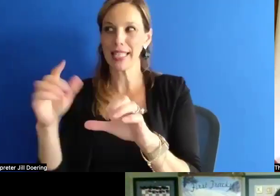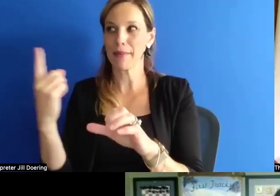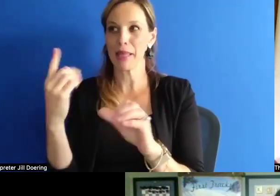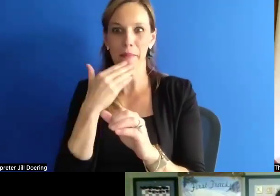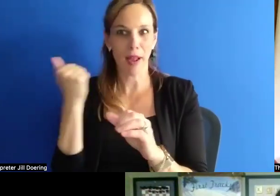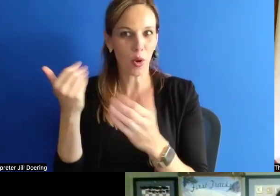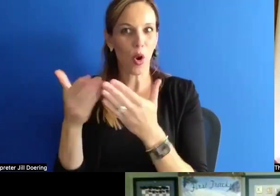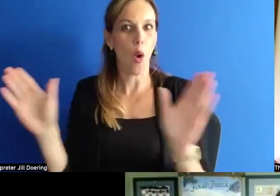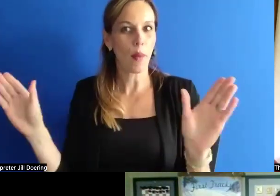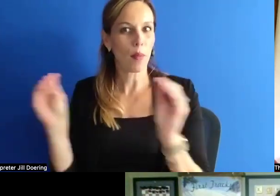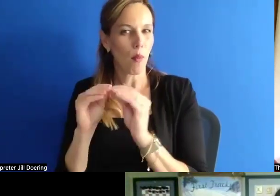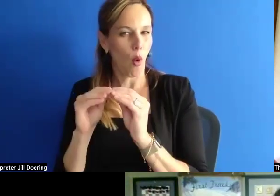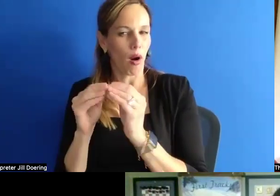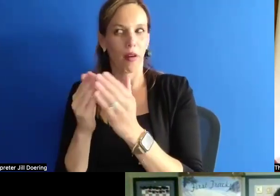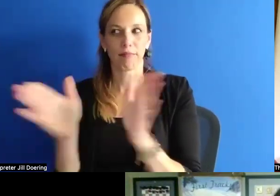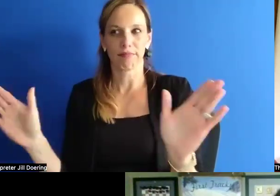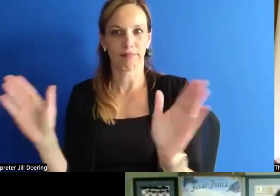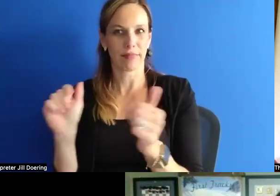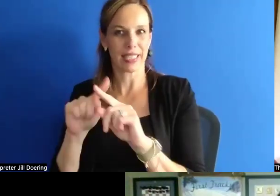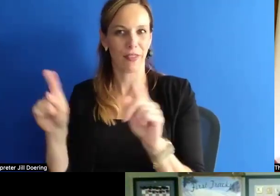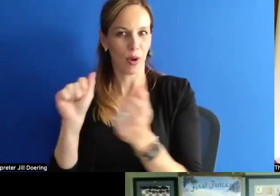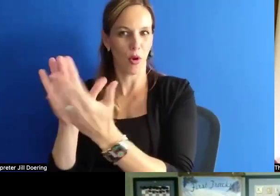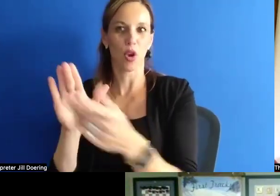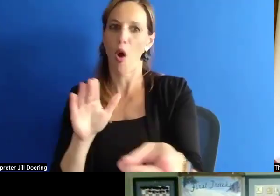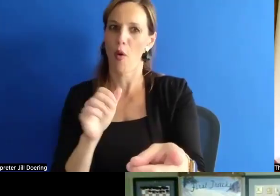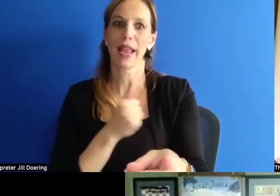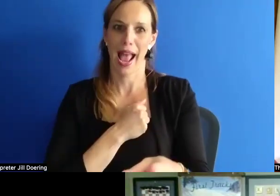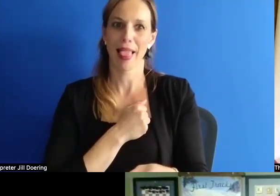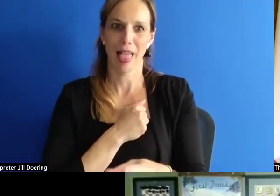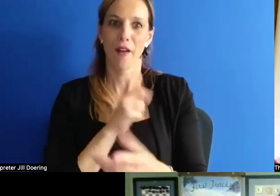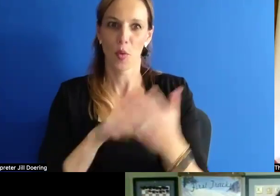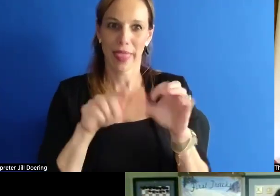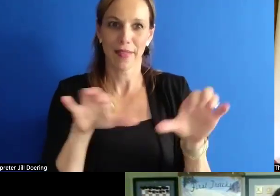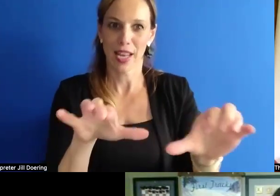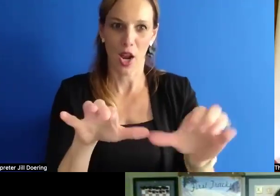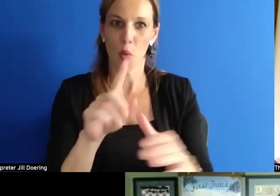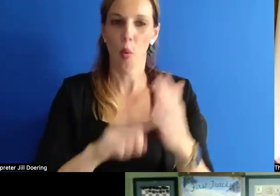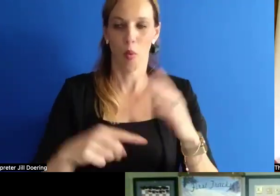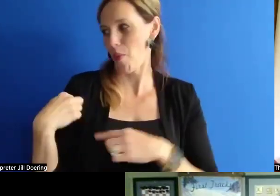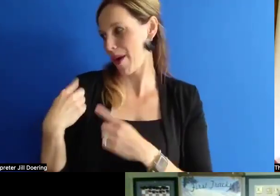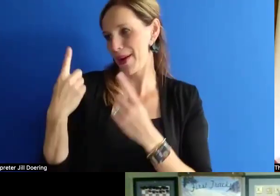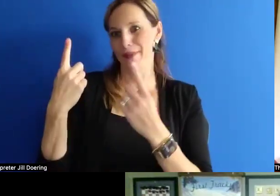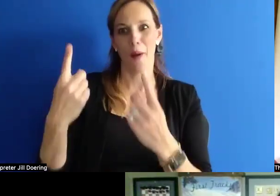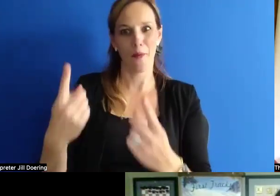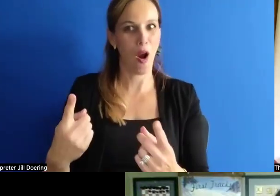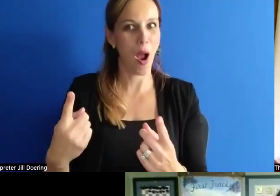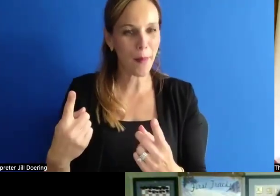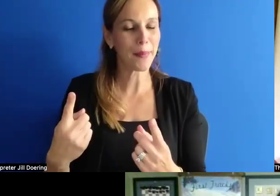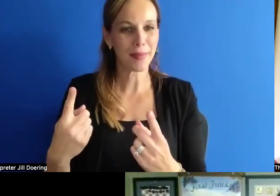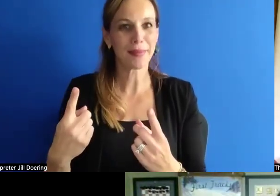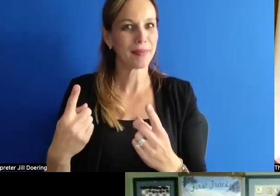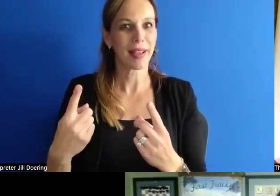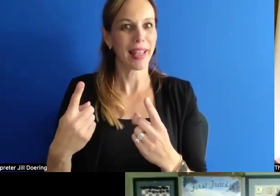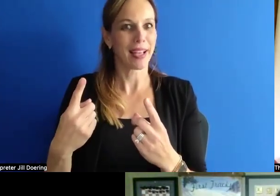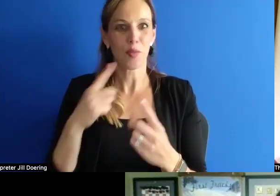bigger. Yes, I love what they've done. I love where we've come from and how far we've gone, and